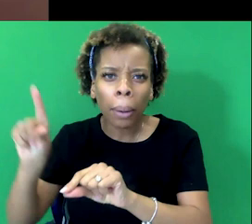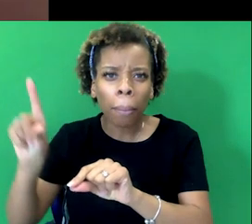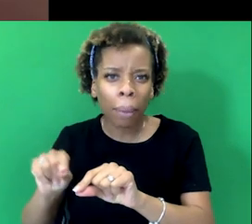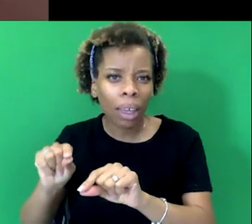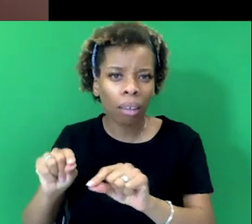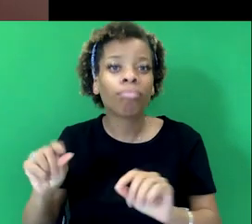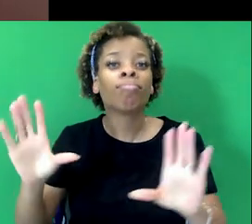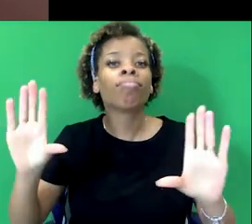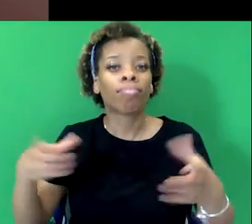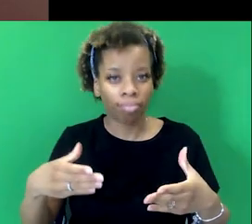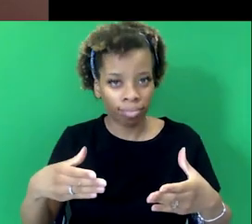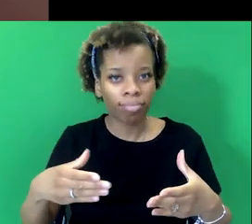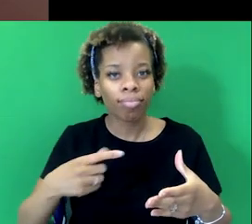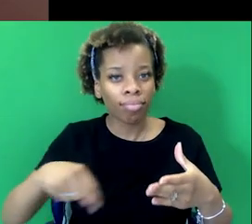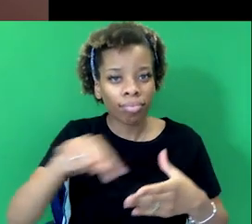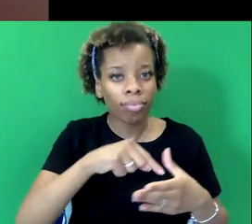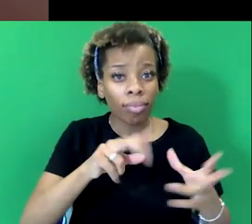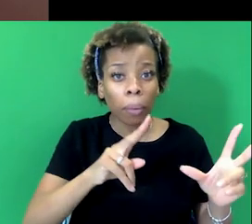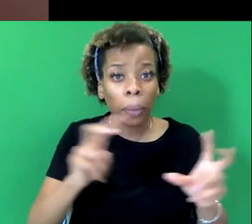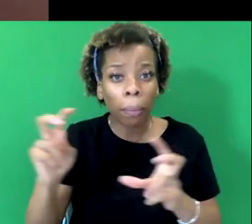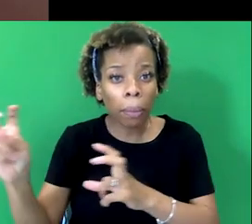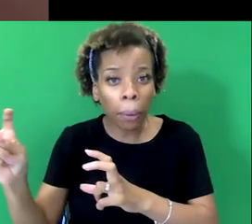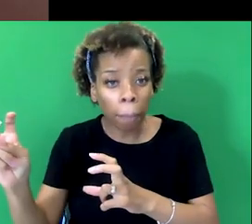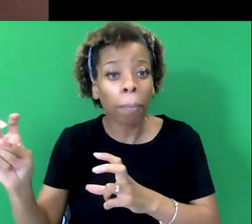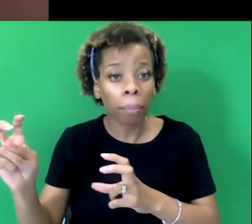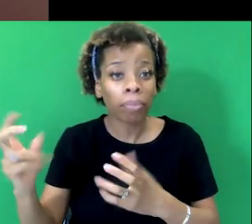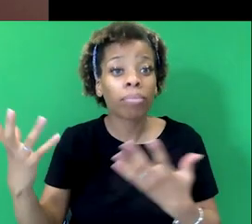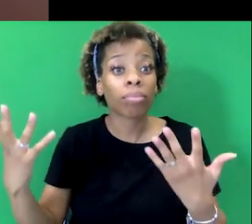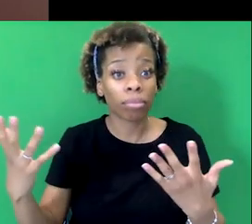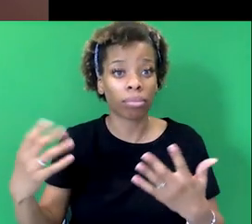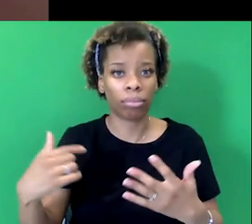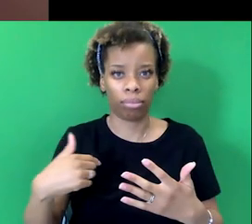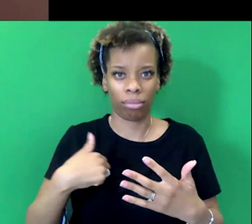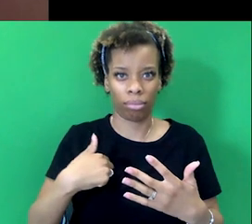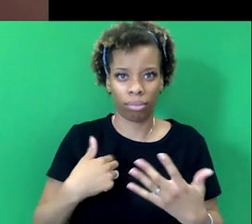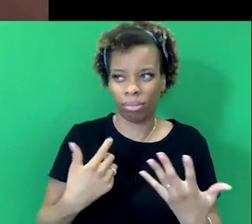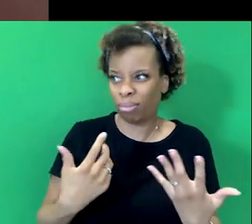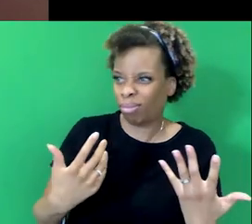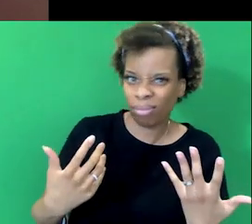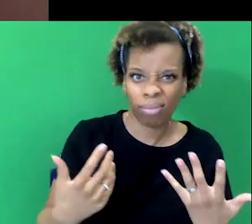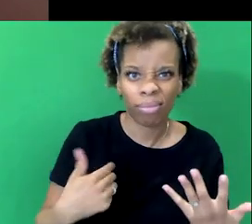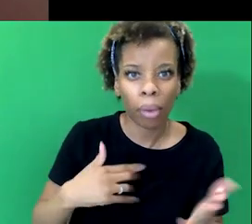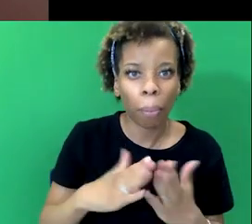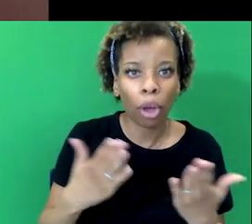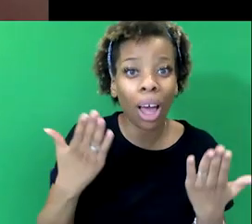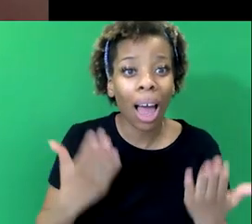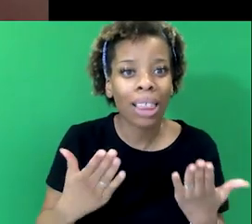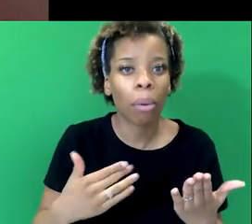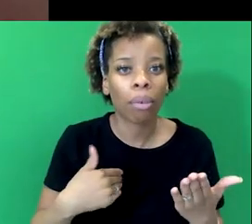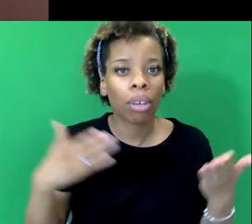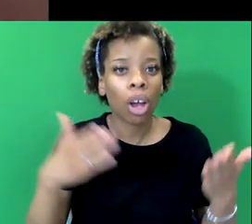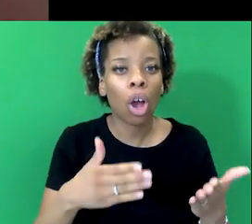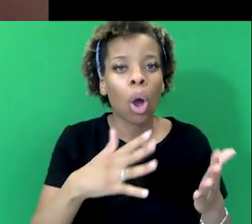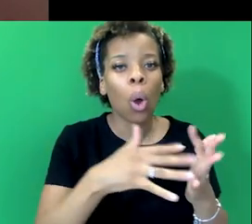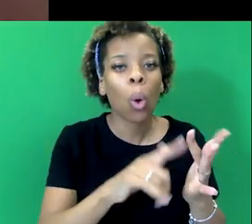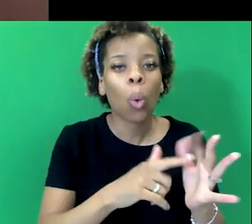cast. You know, you get bang for your buck with a particular individual who appears in various places, like this book I'm writing at the moment on Hogarth, William